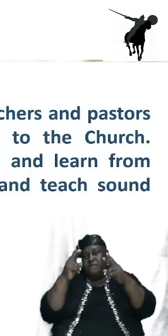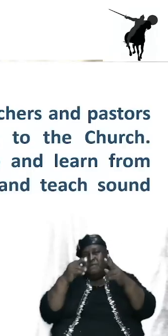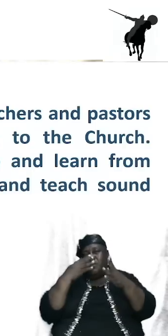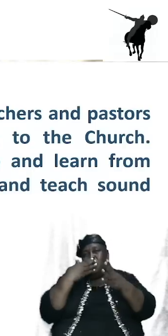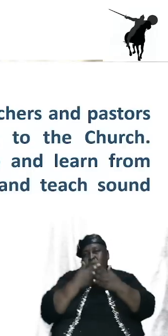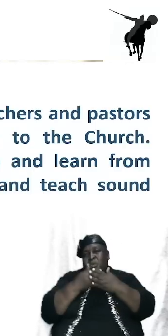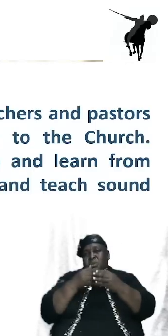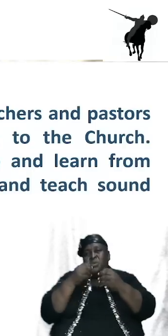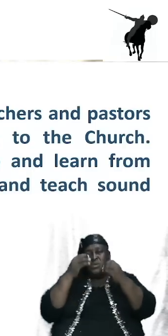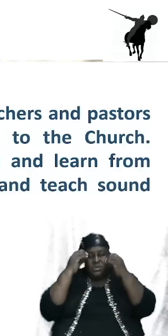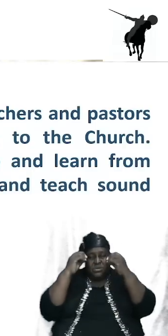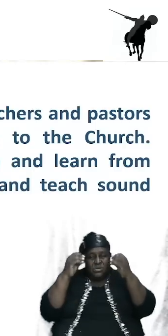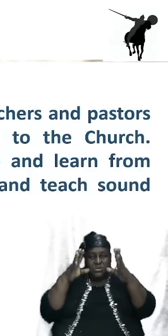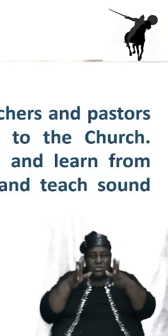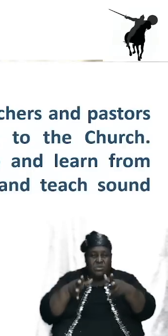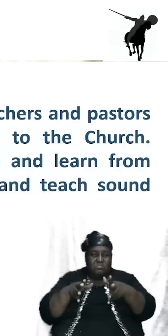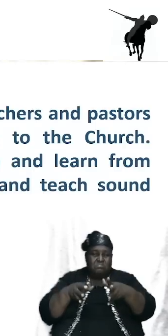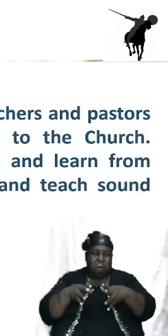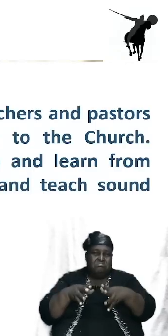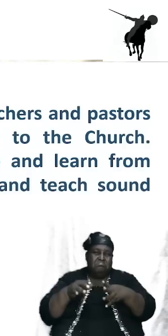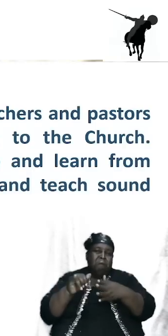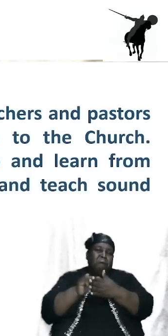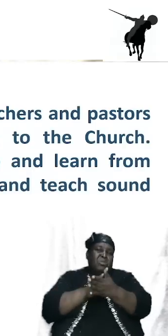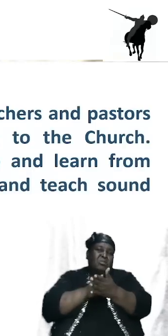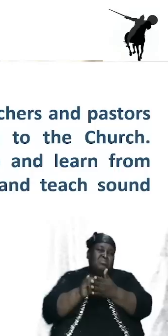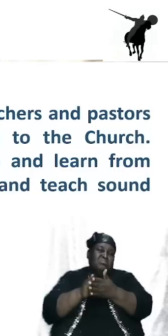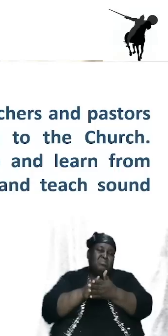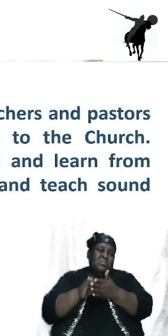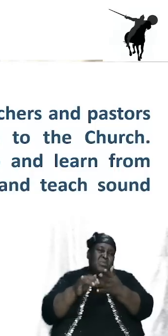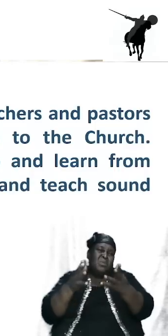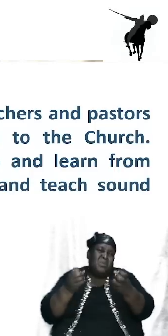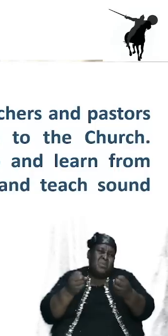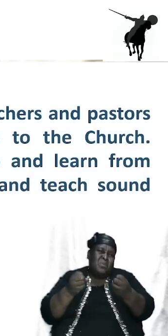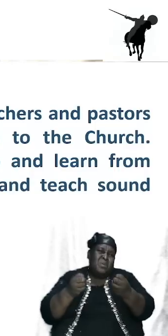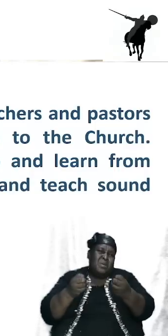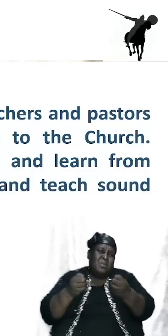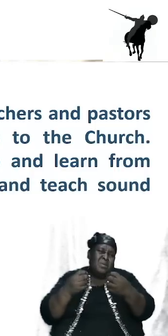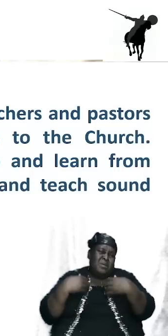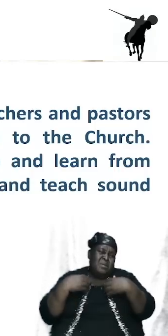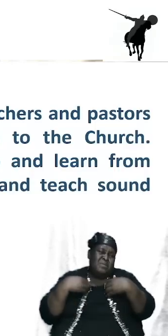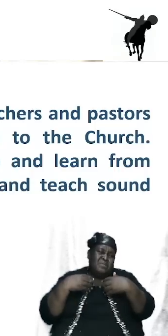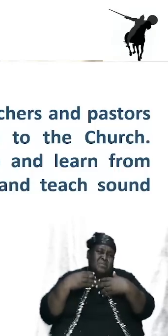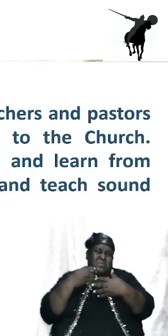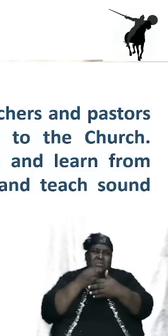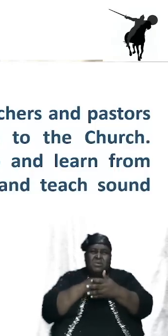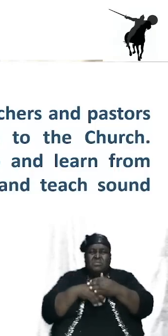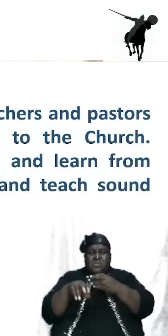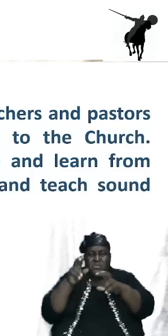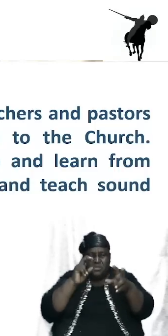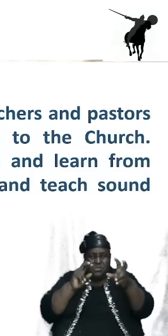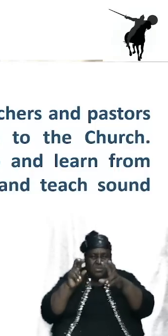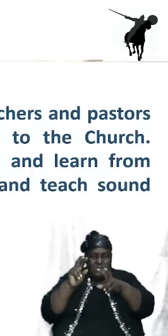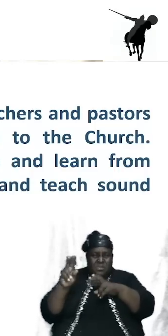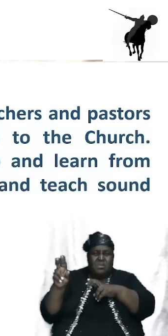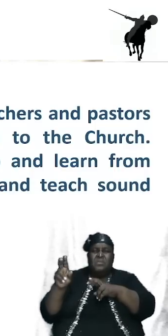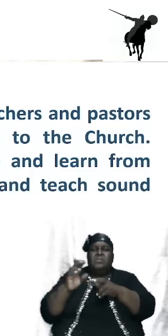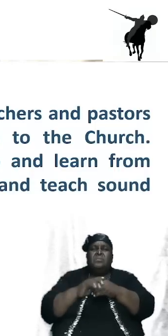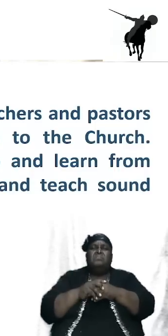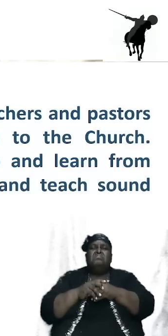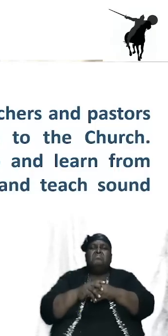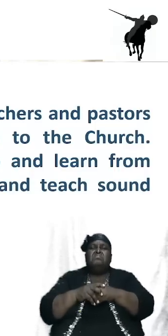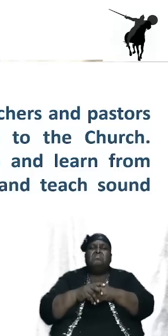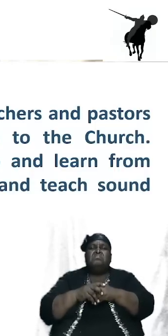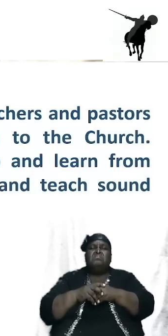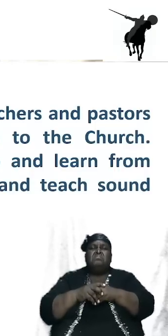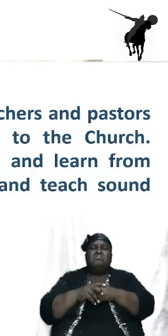a podcast on YouTube. If you want something to watch, look up David K. Bernard, Apostolic Teaching for the